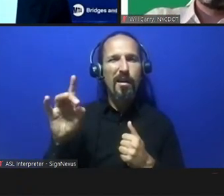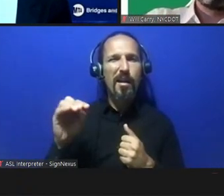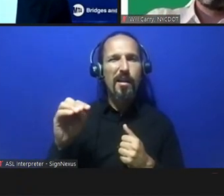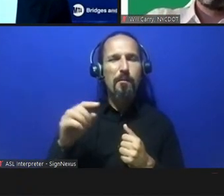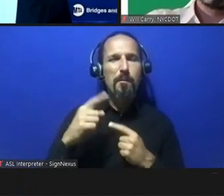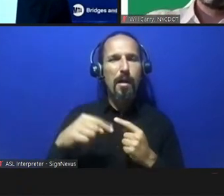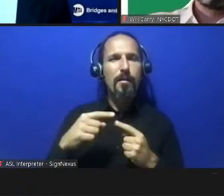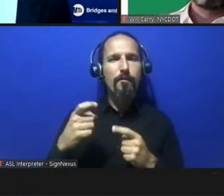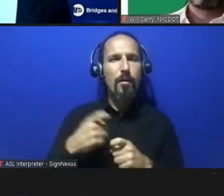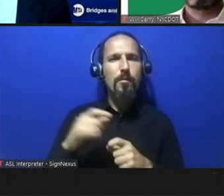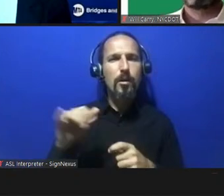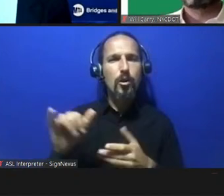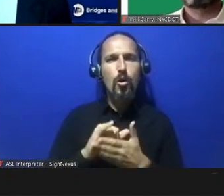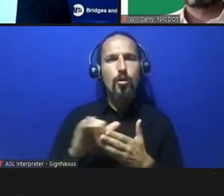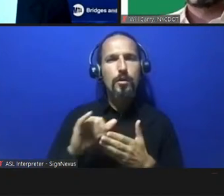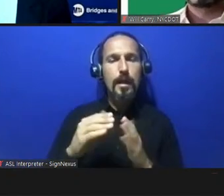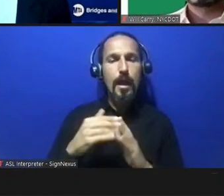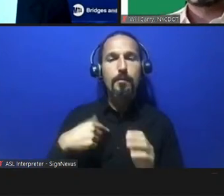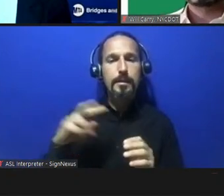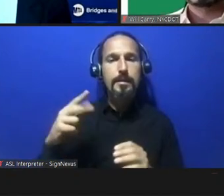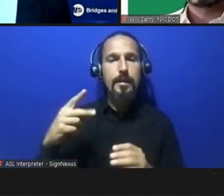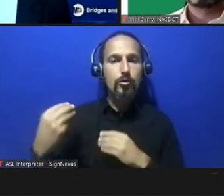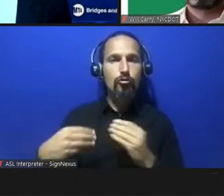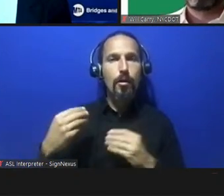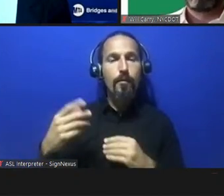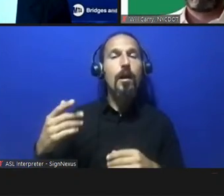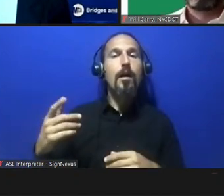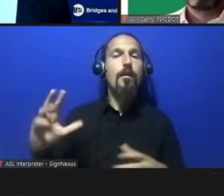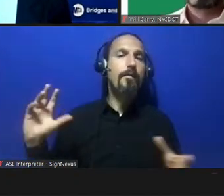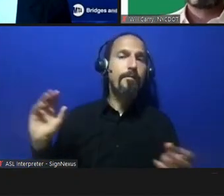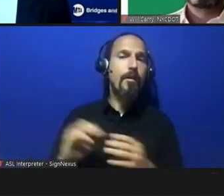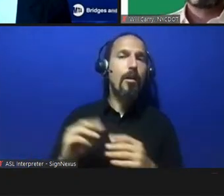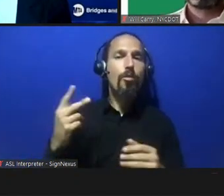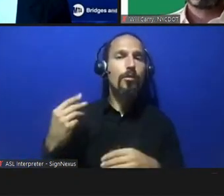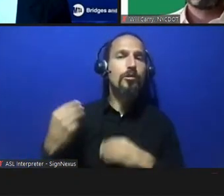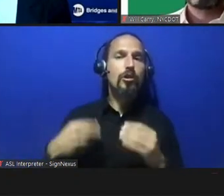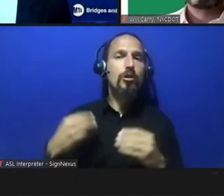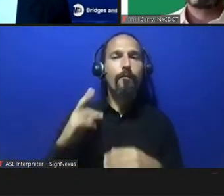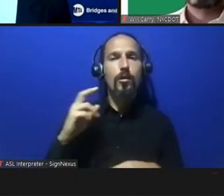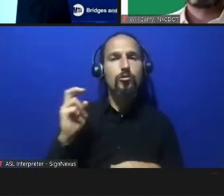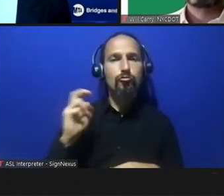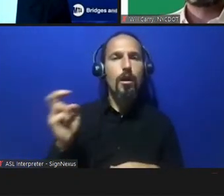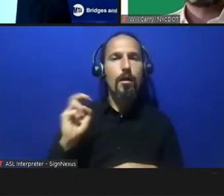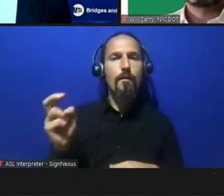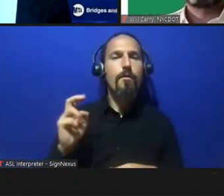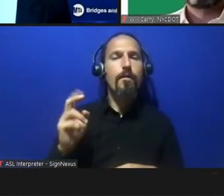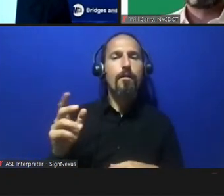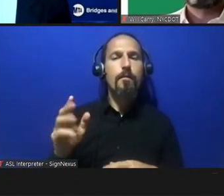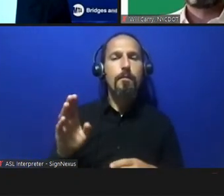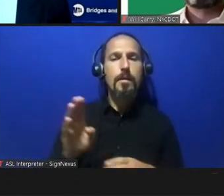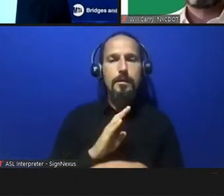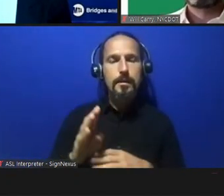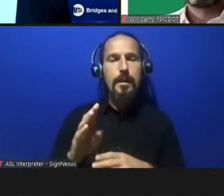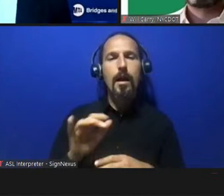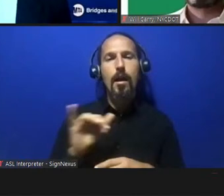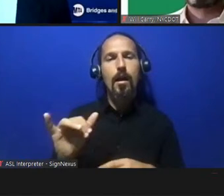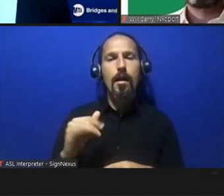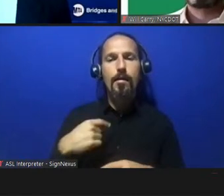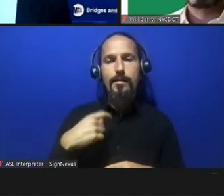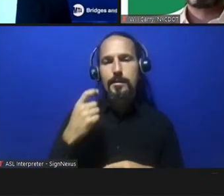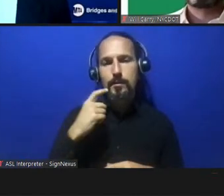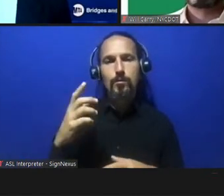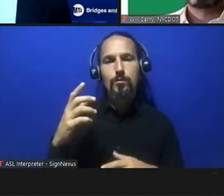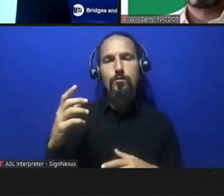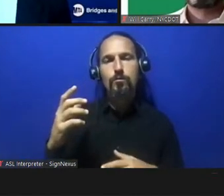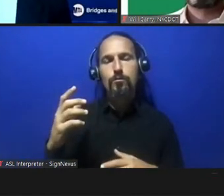city i'm a second generation of a three generation travel and transportation business i'm also immediate past chairman of the